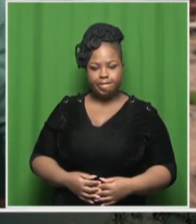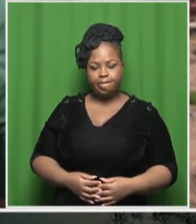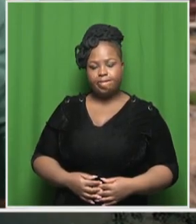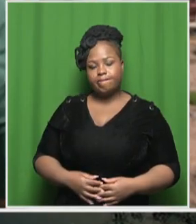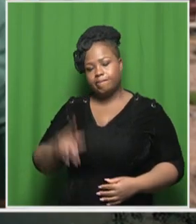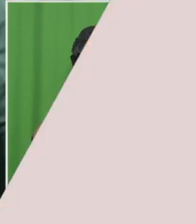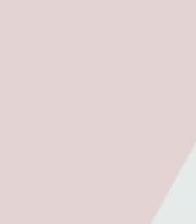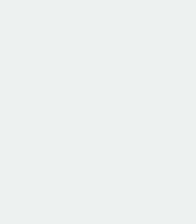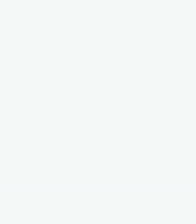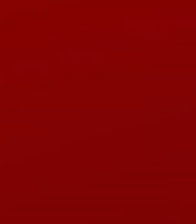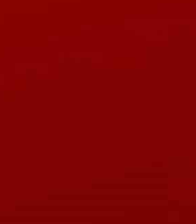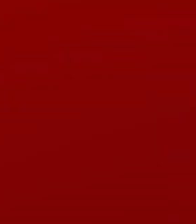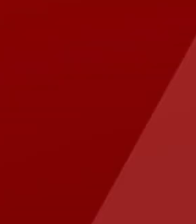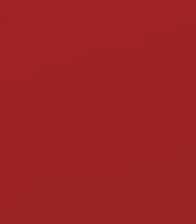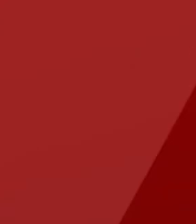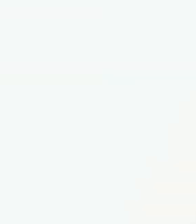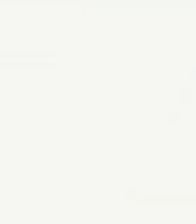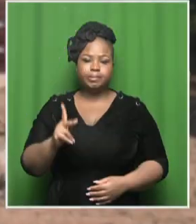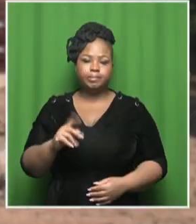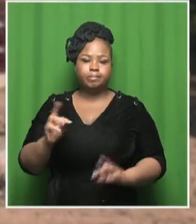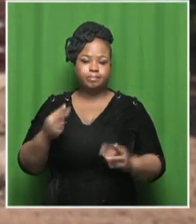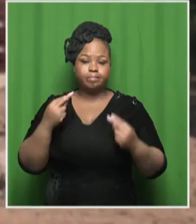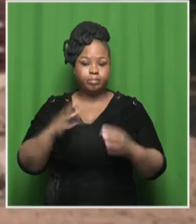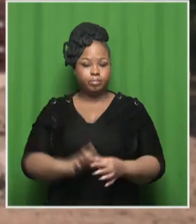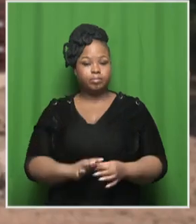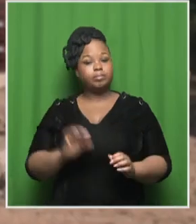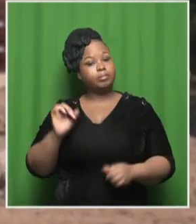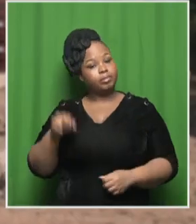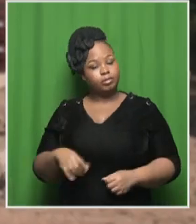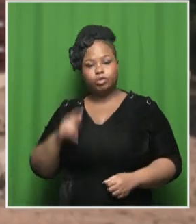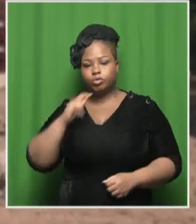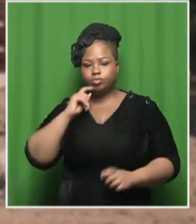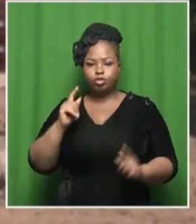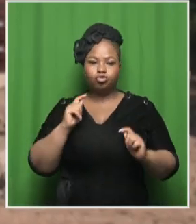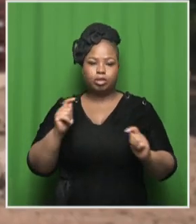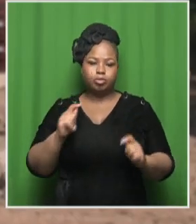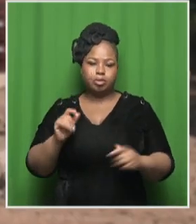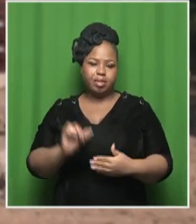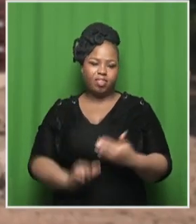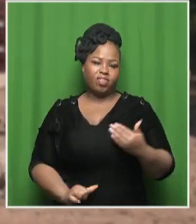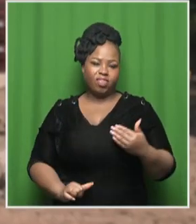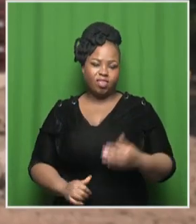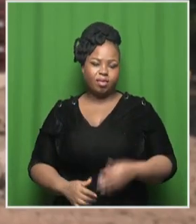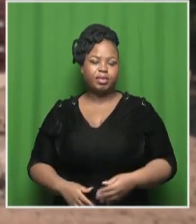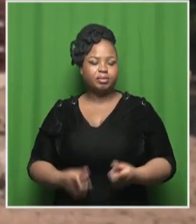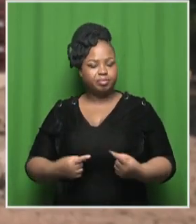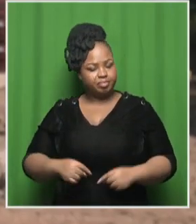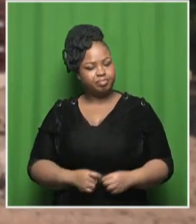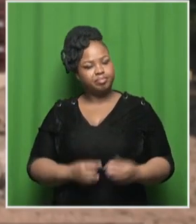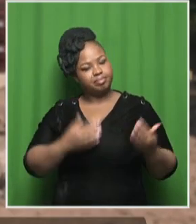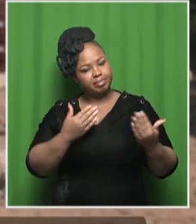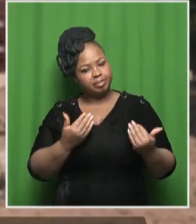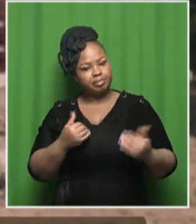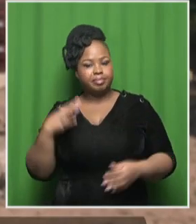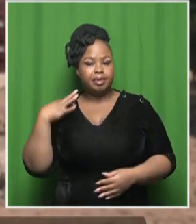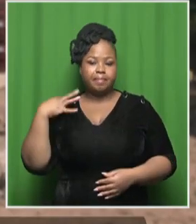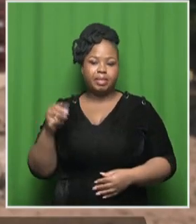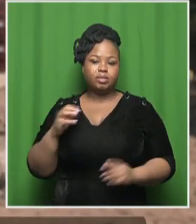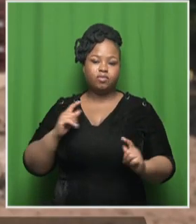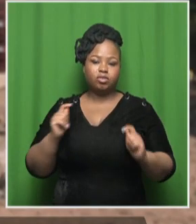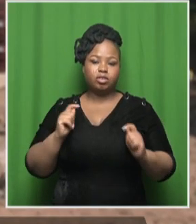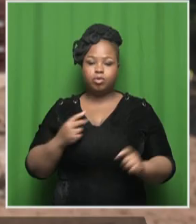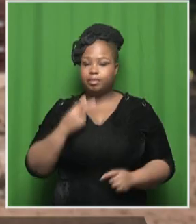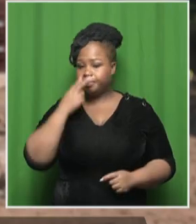Well, a very good morning to you, Sakina, and to the viewers back at home. And yes, it is Transport Month, and we are expecting the Minister of Transport,